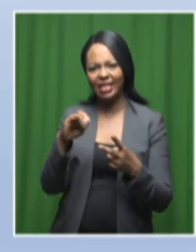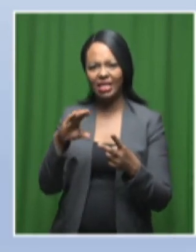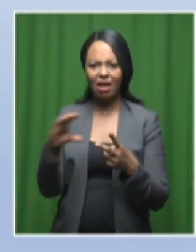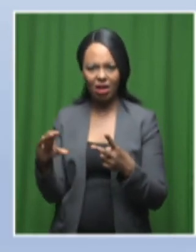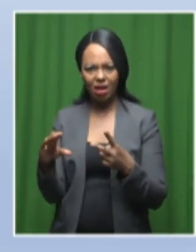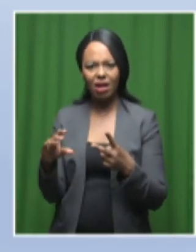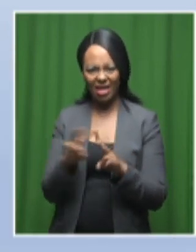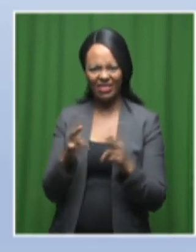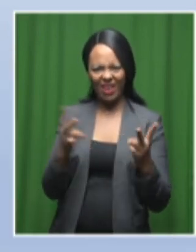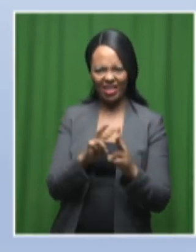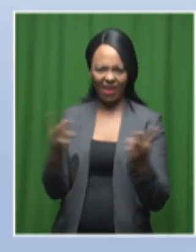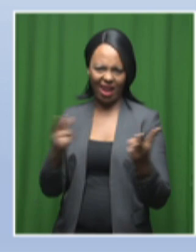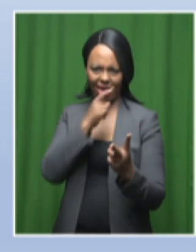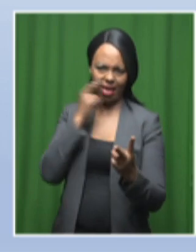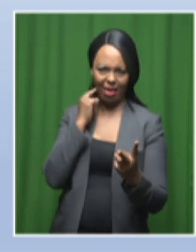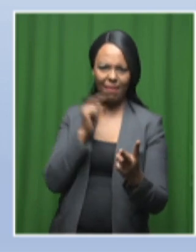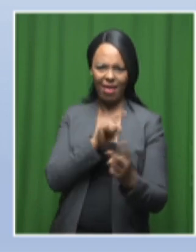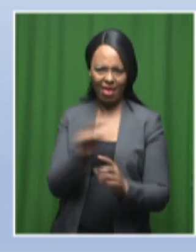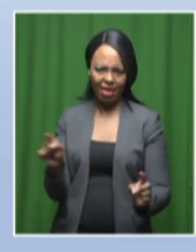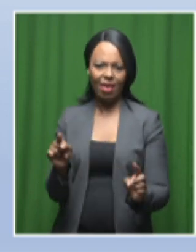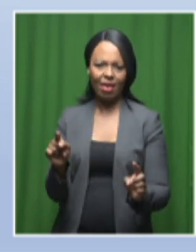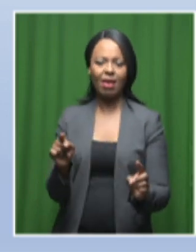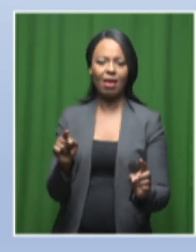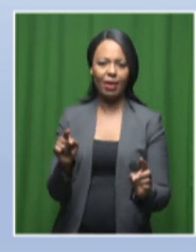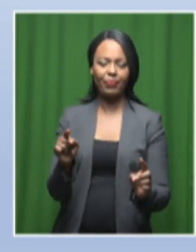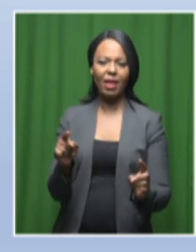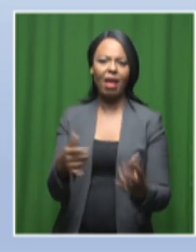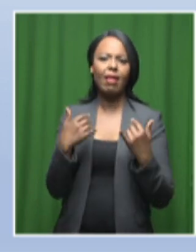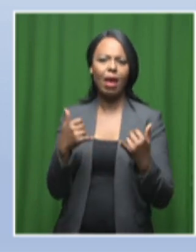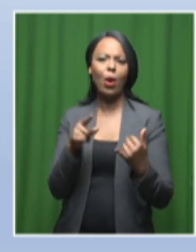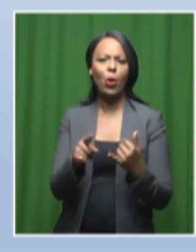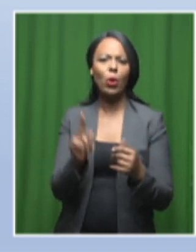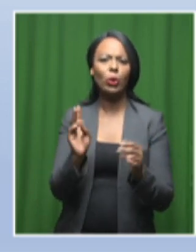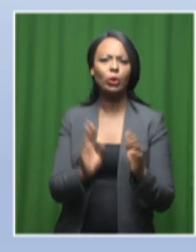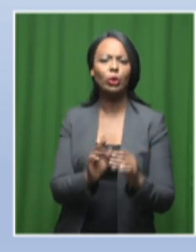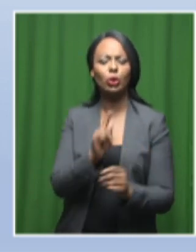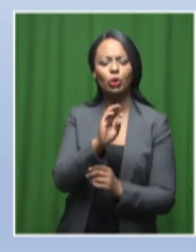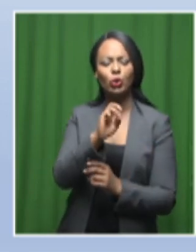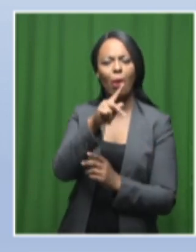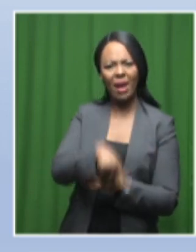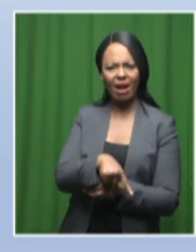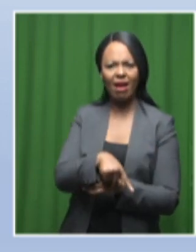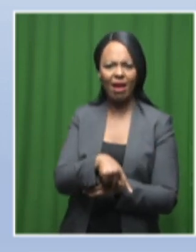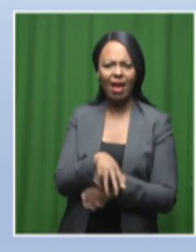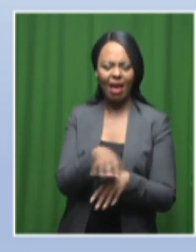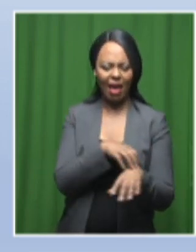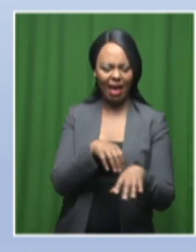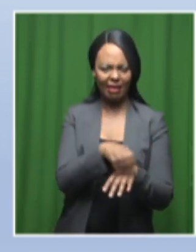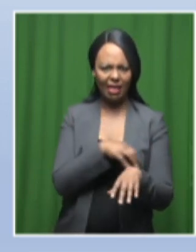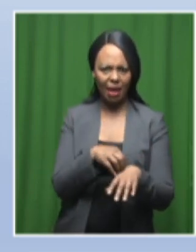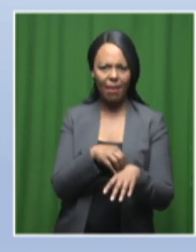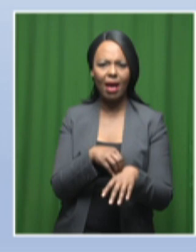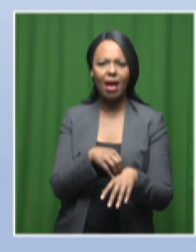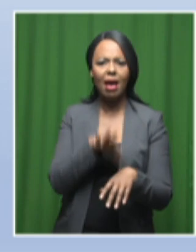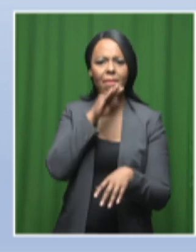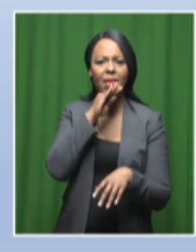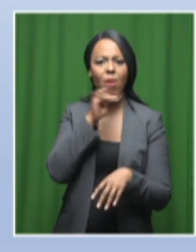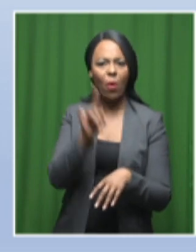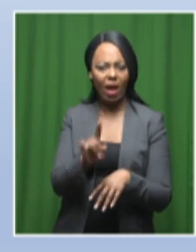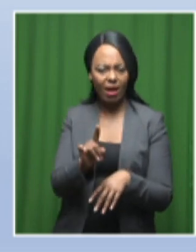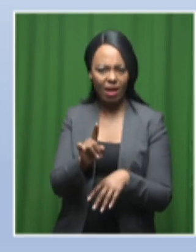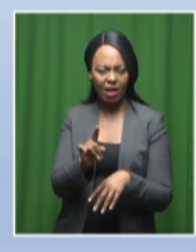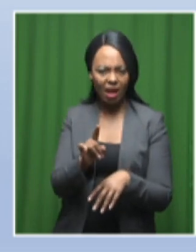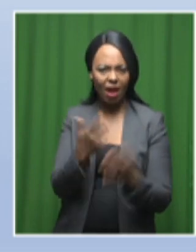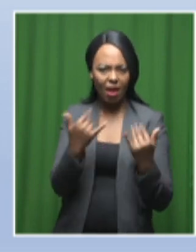other forms. And it's important to mention that atopic eczema is clinically heterogeneous. So what I mean by that is that there's